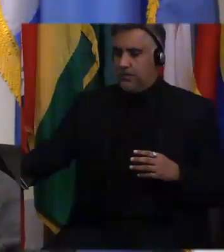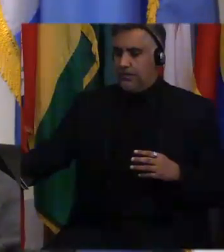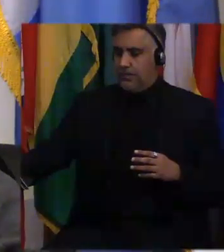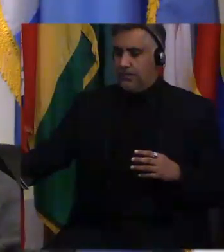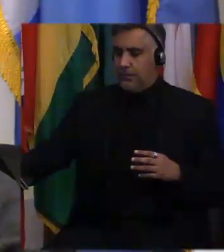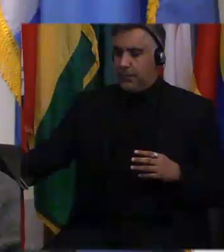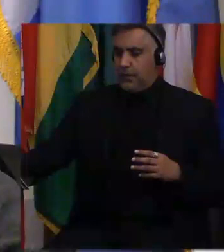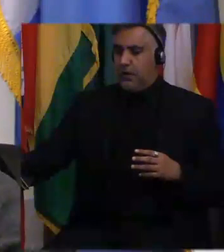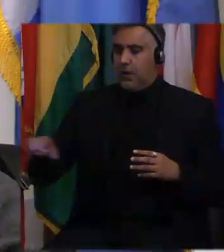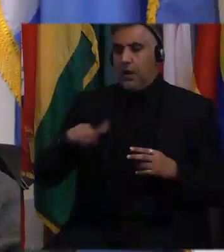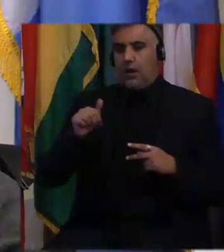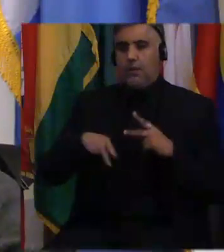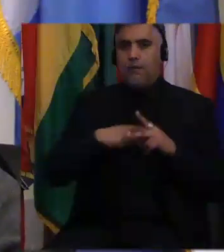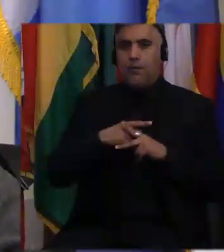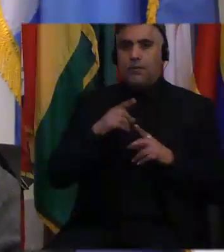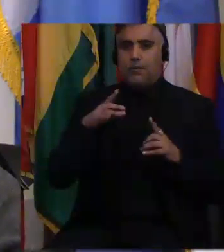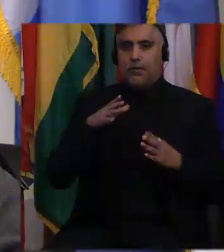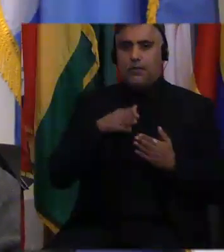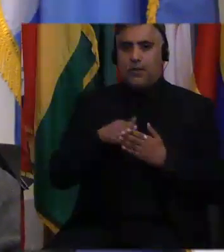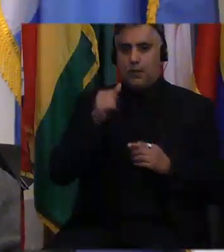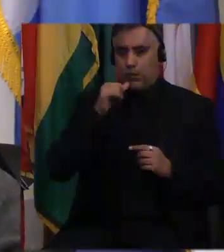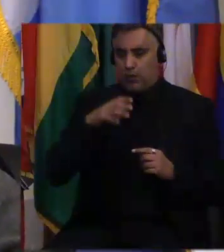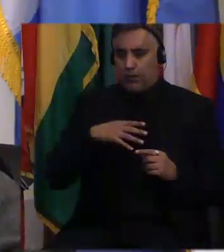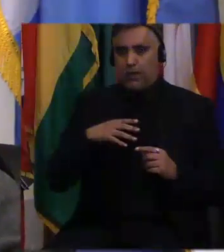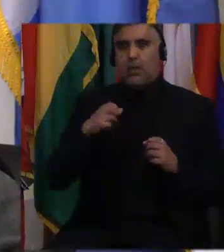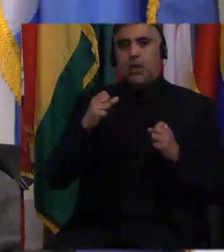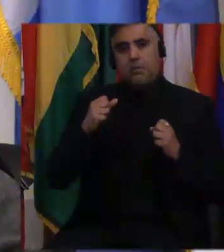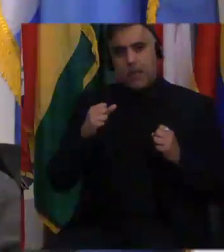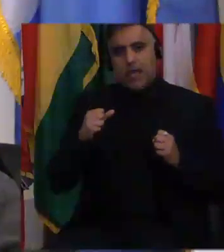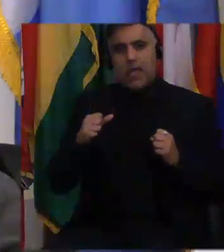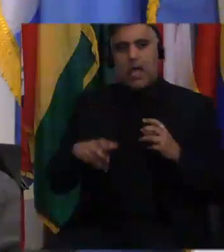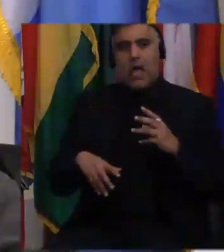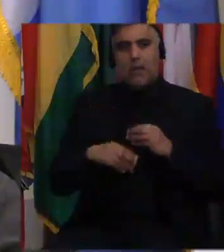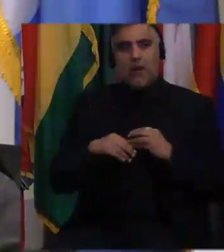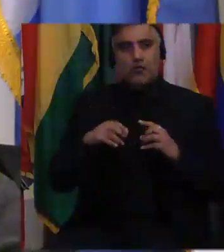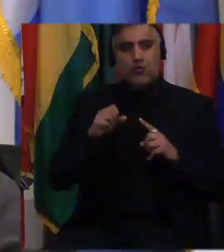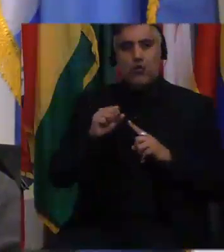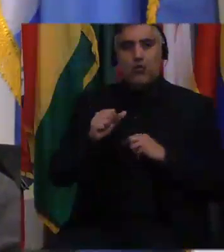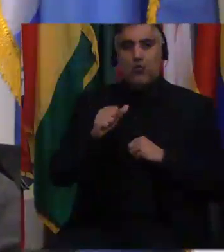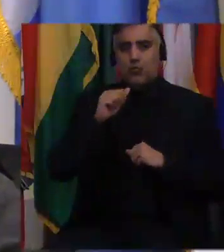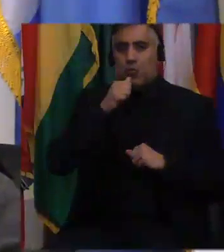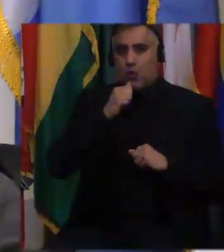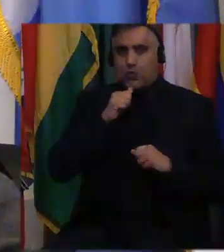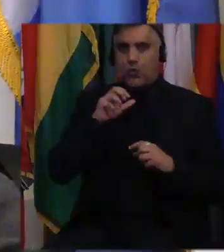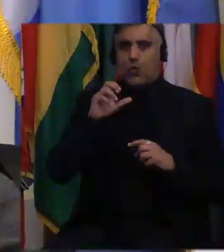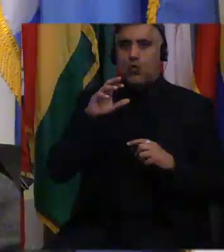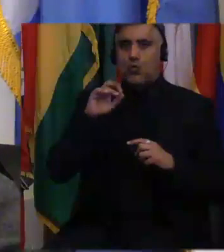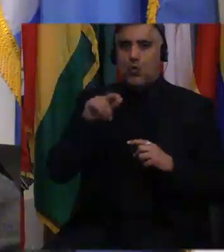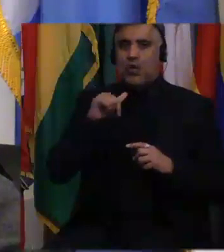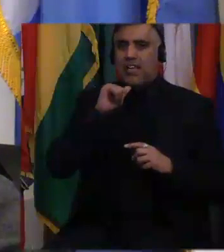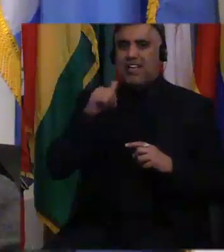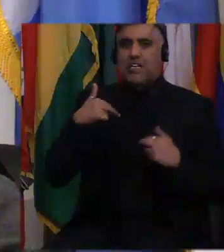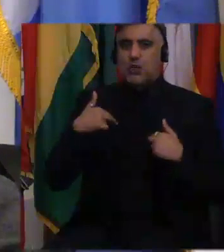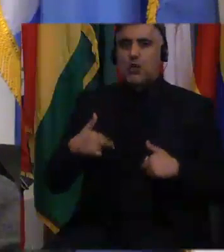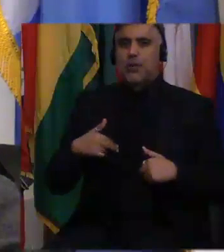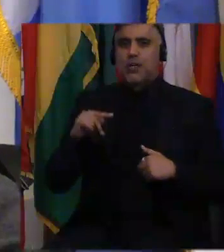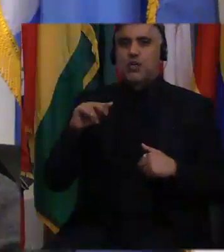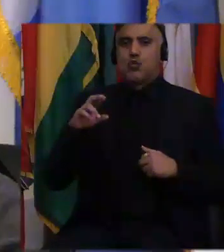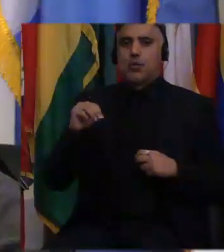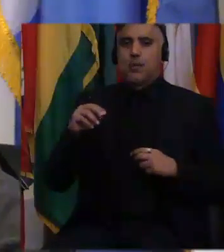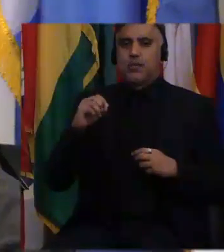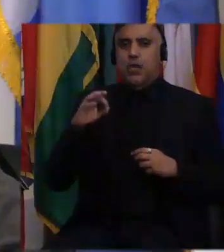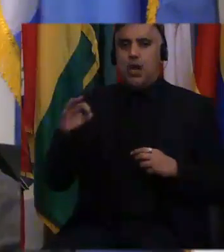of violence against women may amount to torture, cruel and inhuman treatment